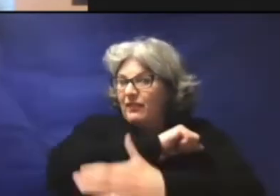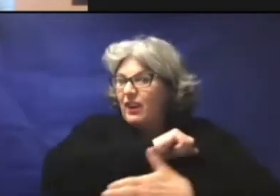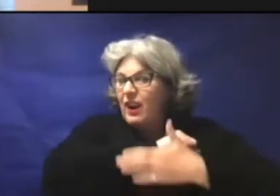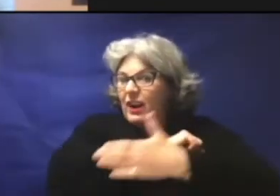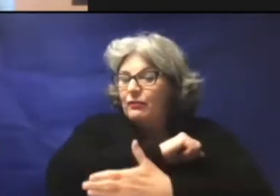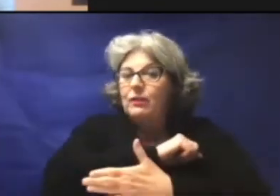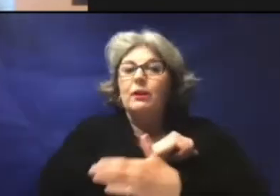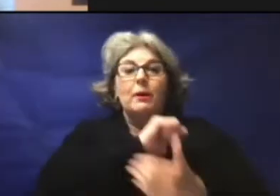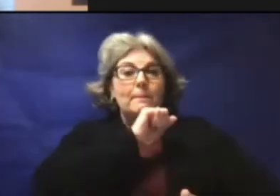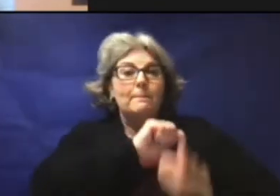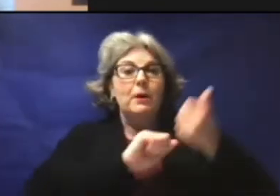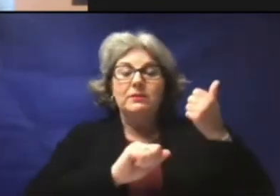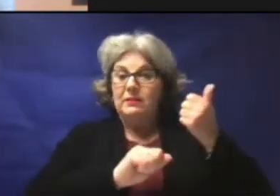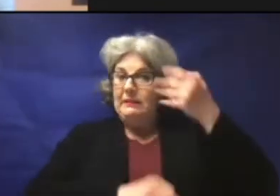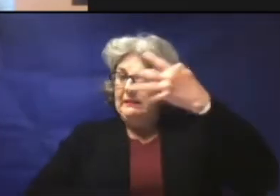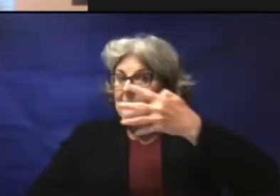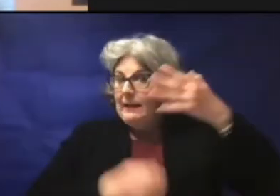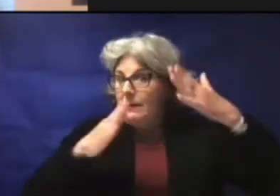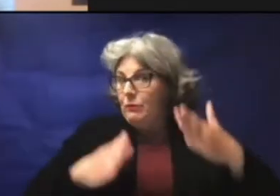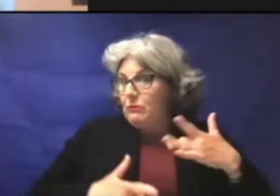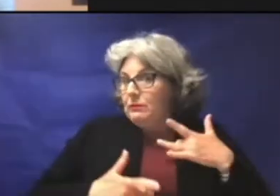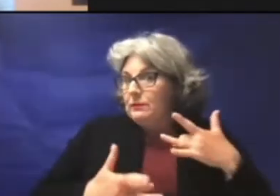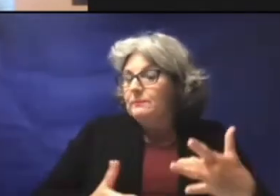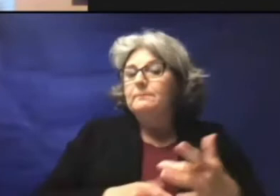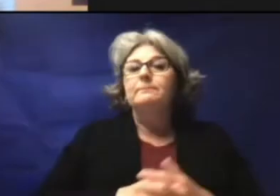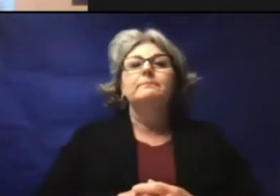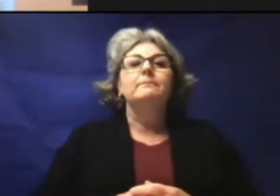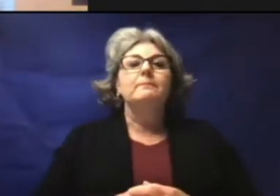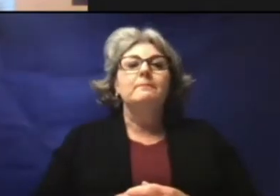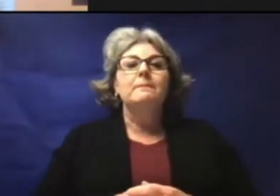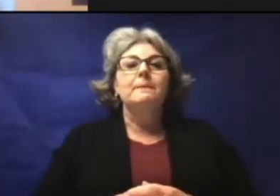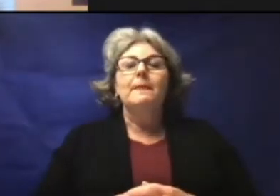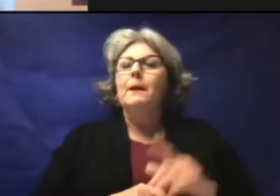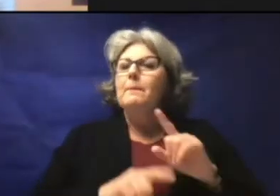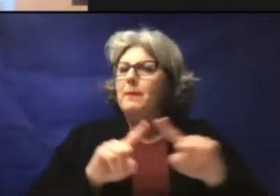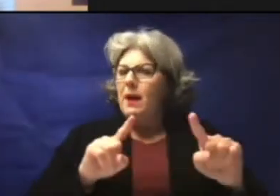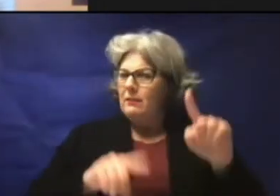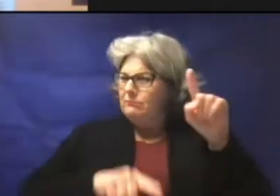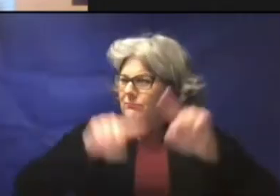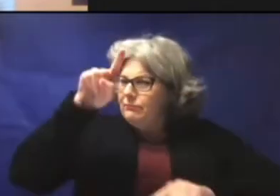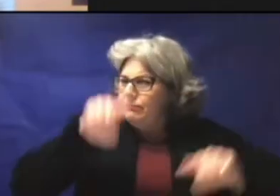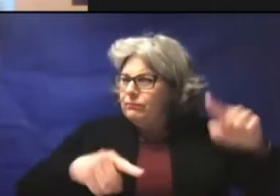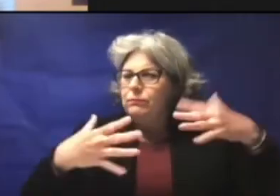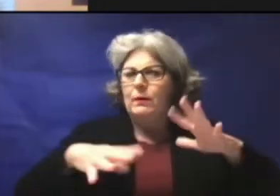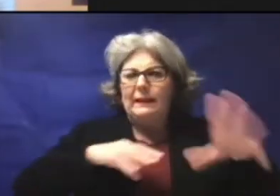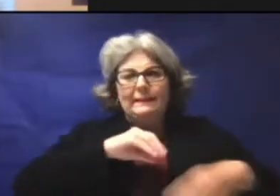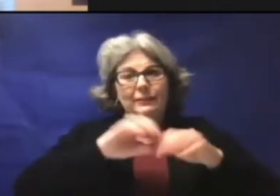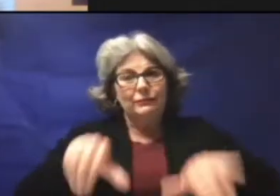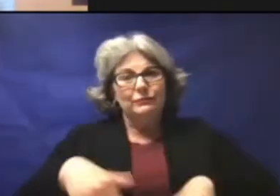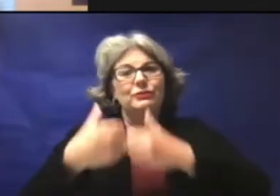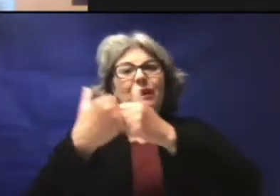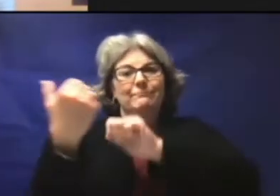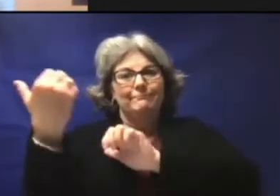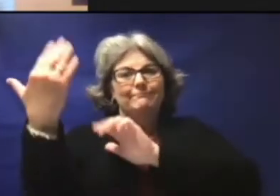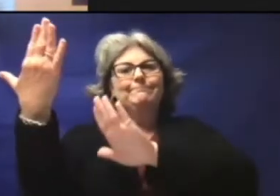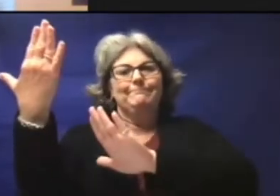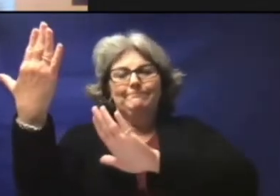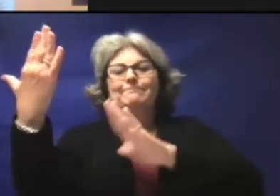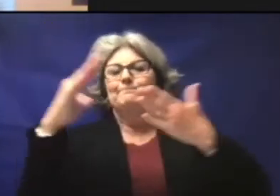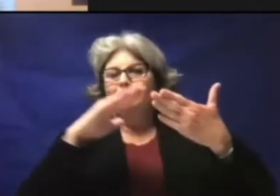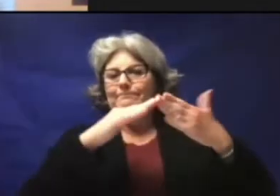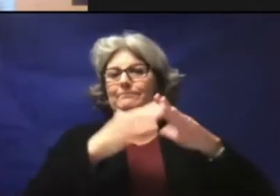are predominantly immigrant. With that diversity, there are additional challenges for our